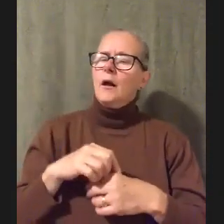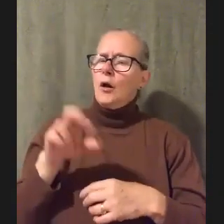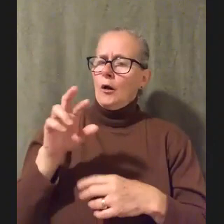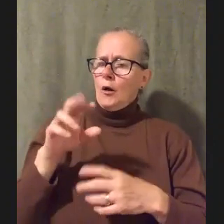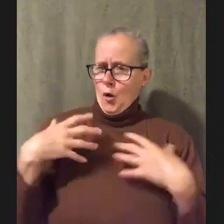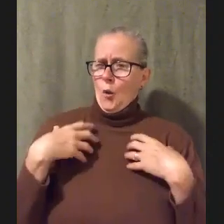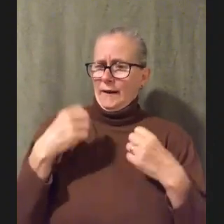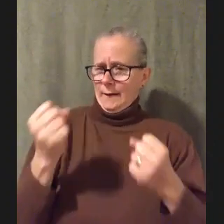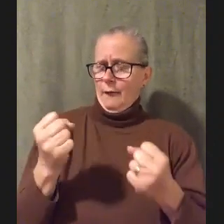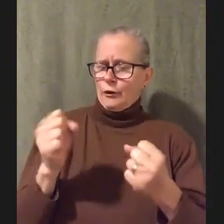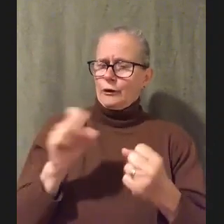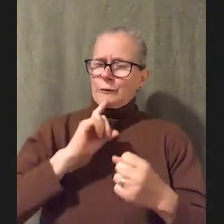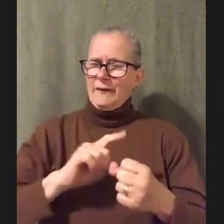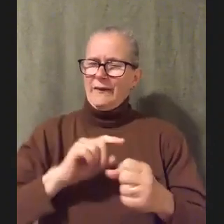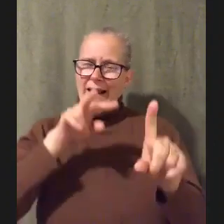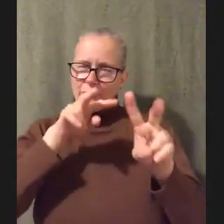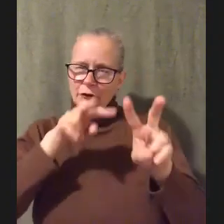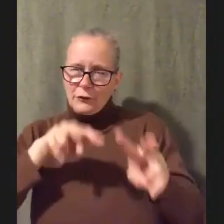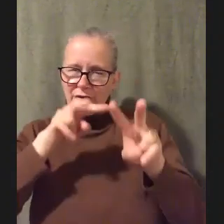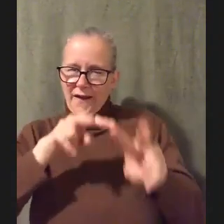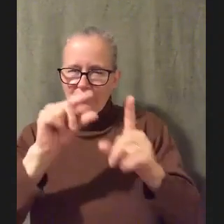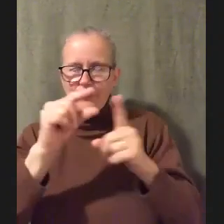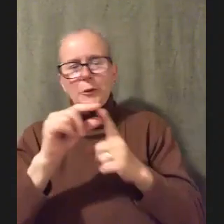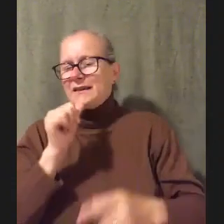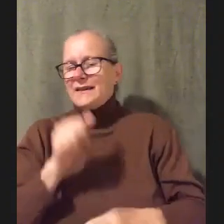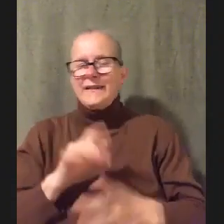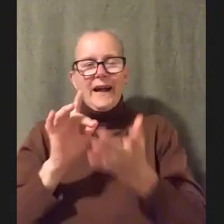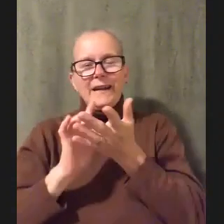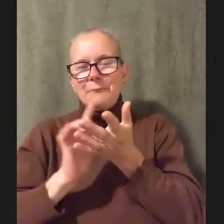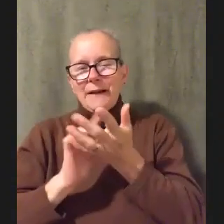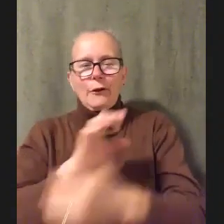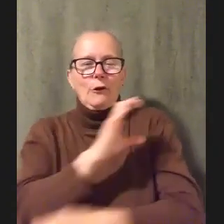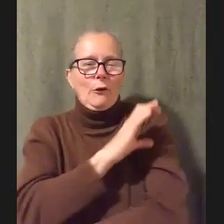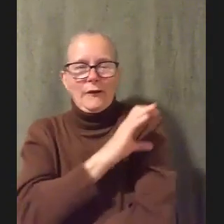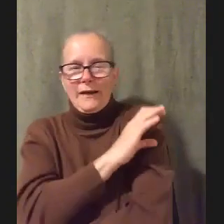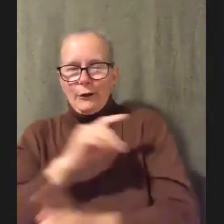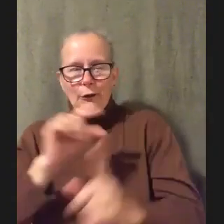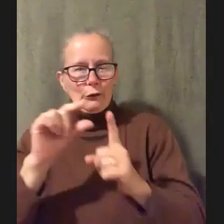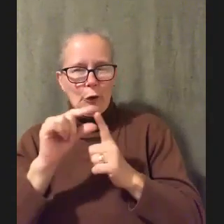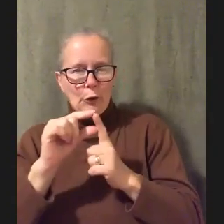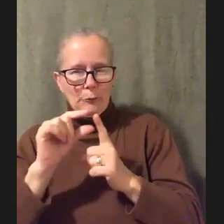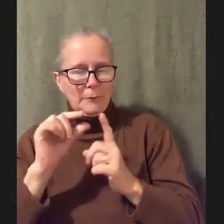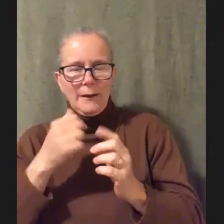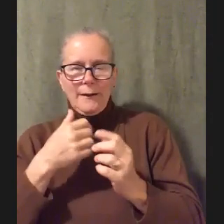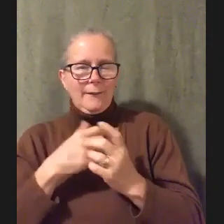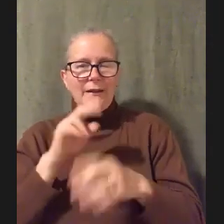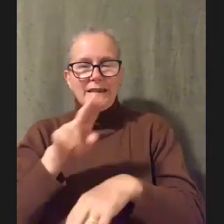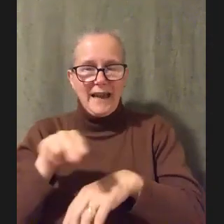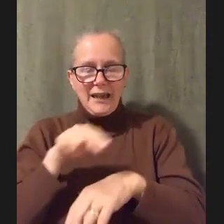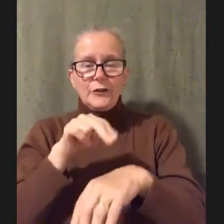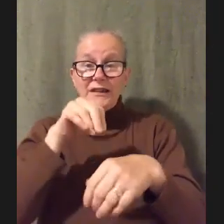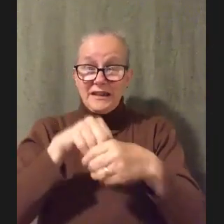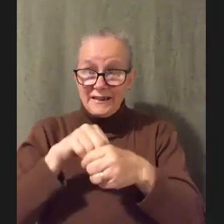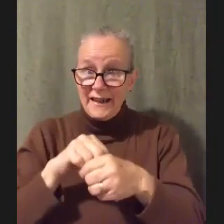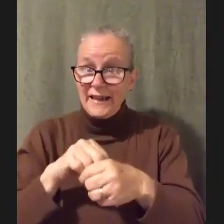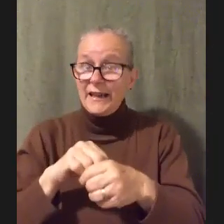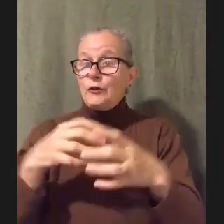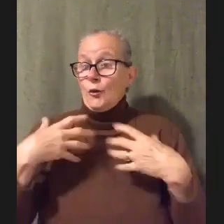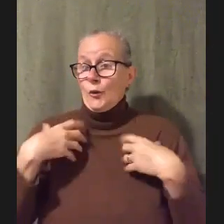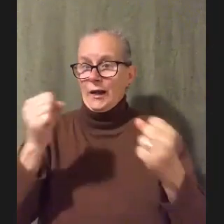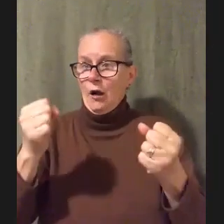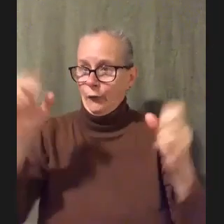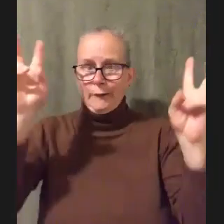is a surveillance term. It's not a clinical term. I mean, certainly the patient is recovered is a term we use in medicine all the